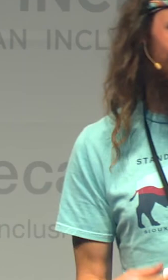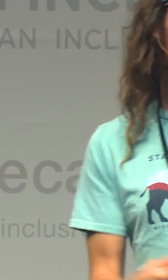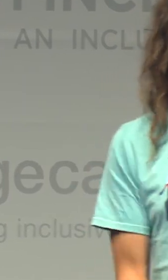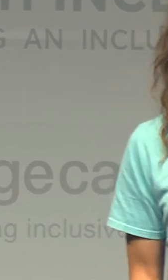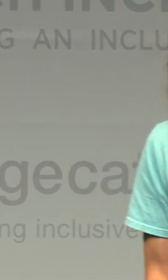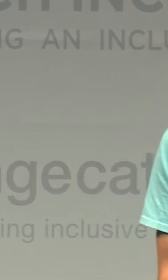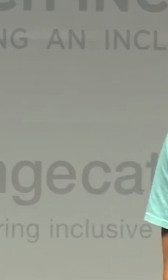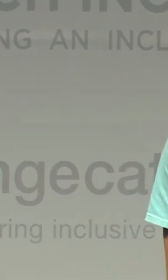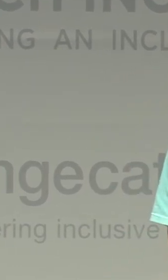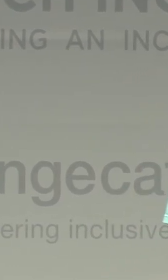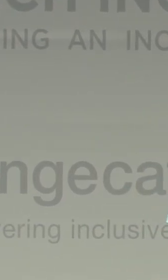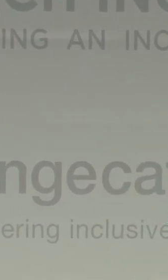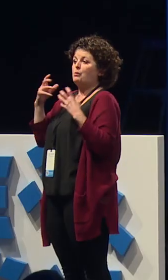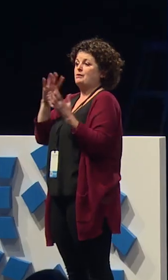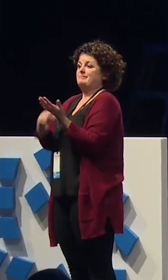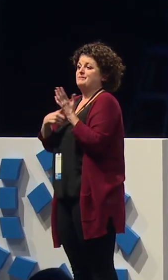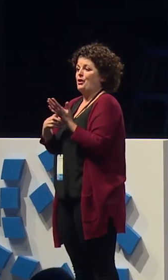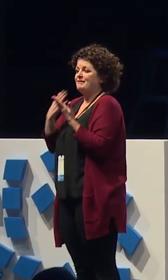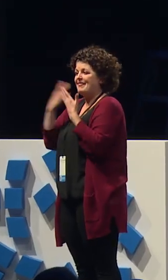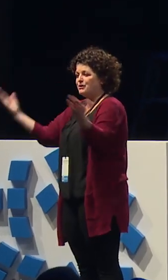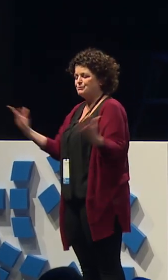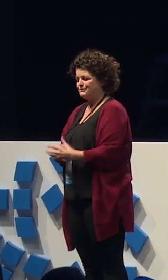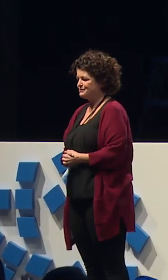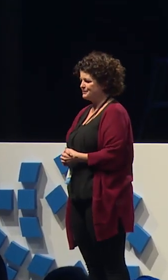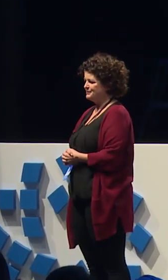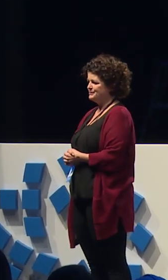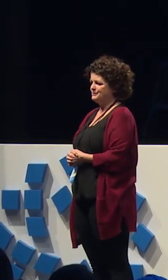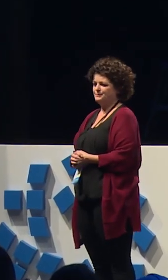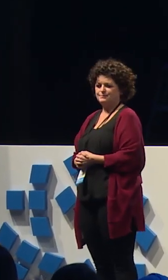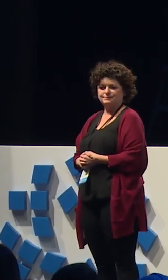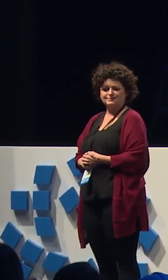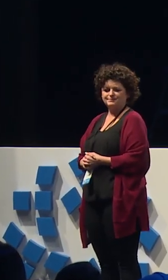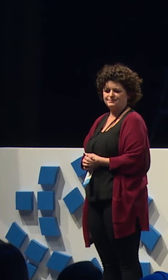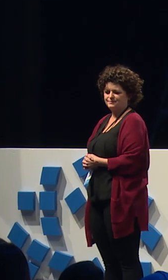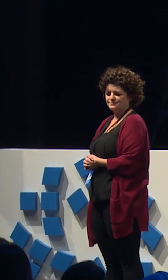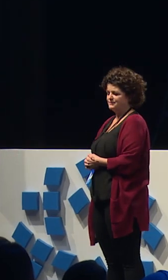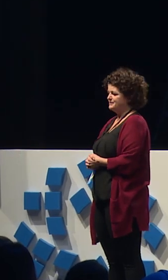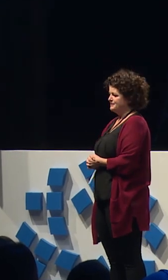to make any of this happen, that'd be great. Thank you all for listening, and with all my